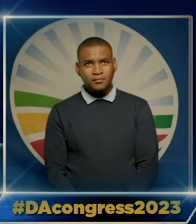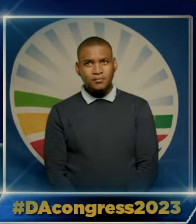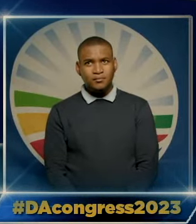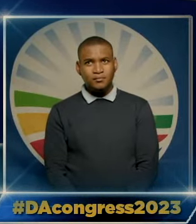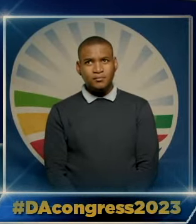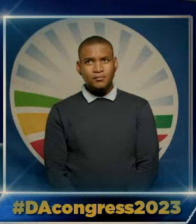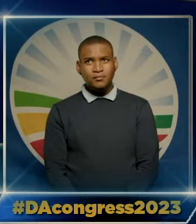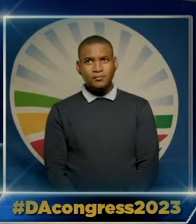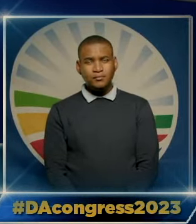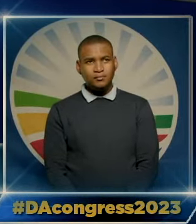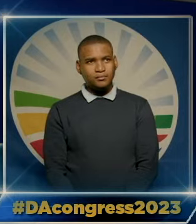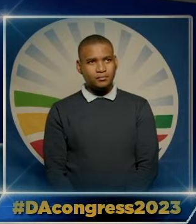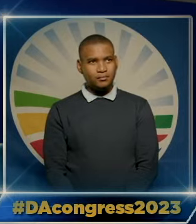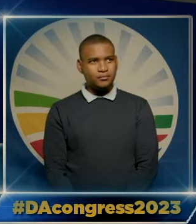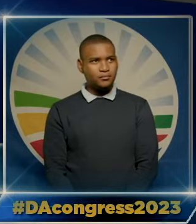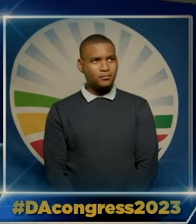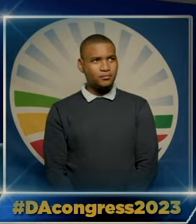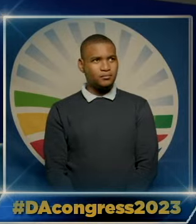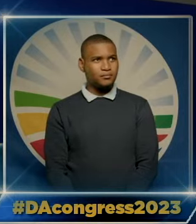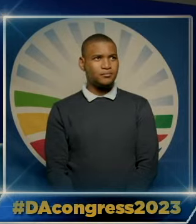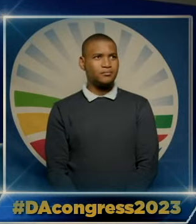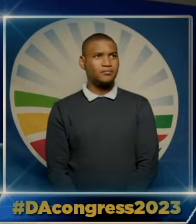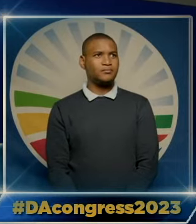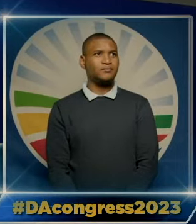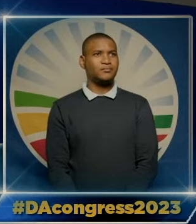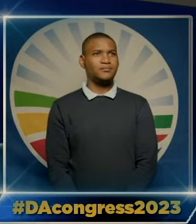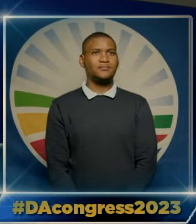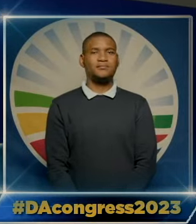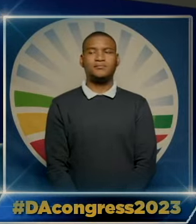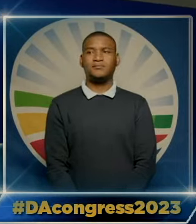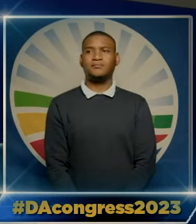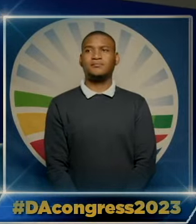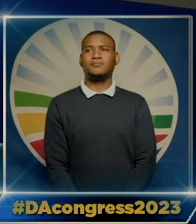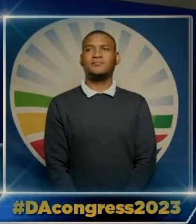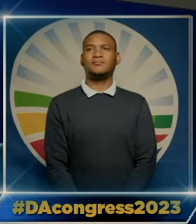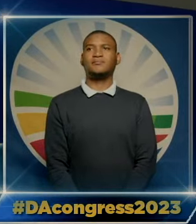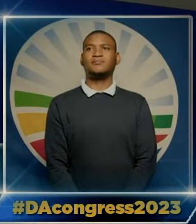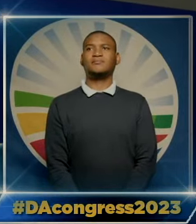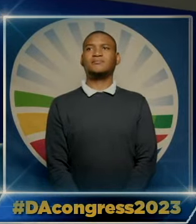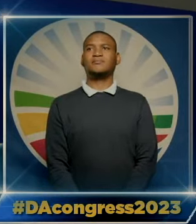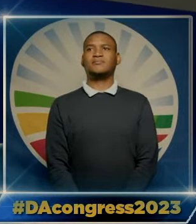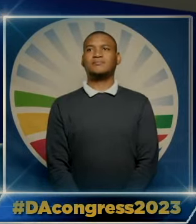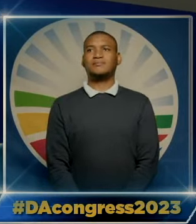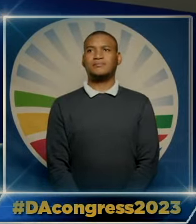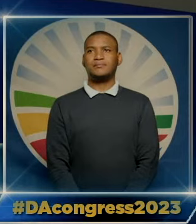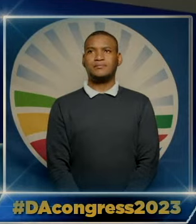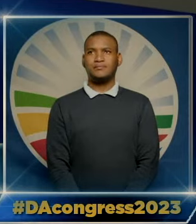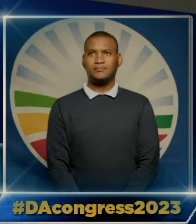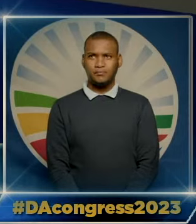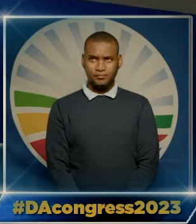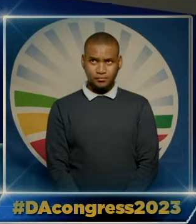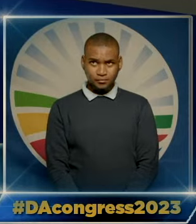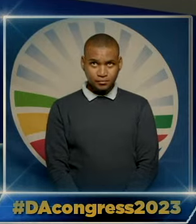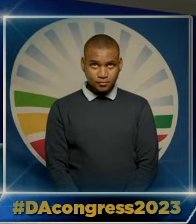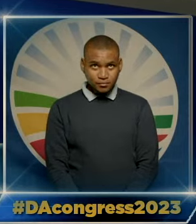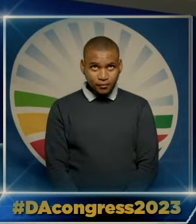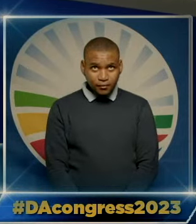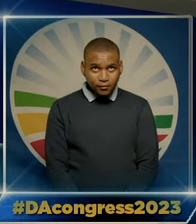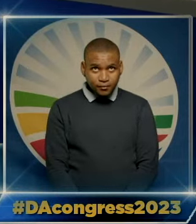deal. It's a huge production from the stage to getting all the delegates here,